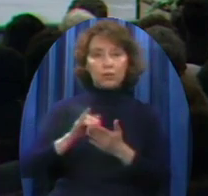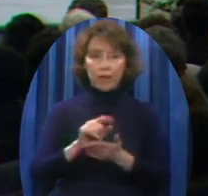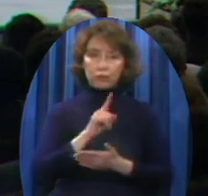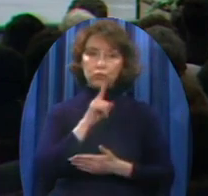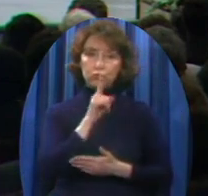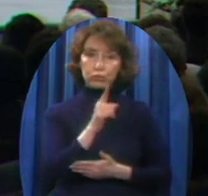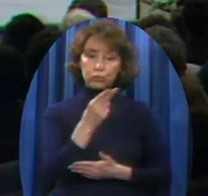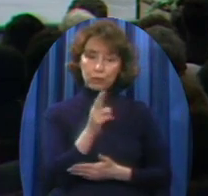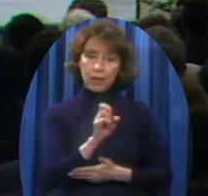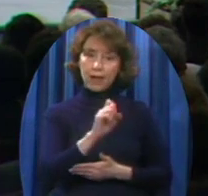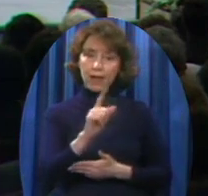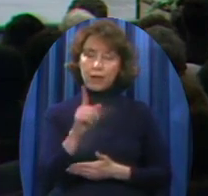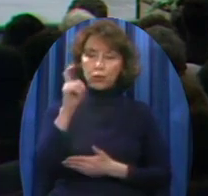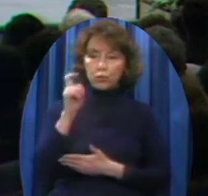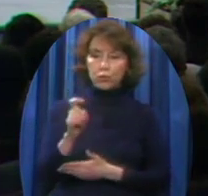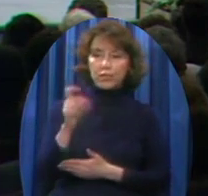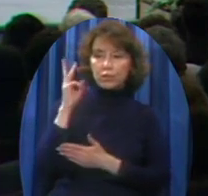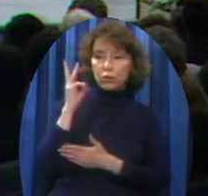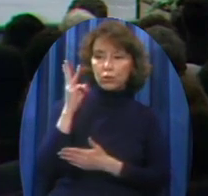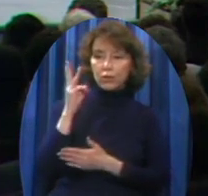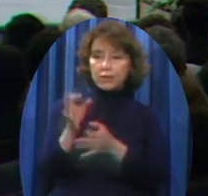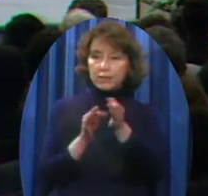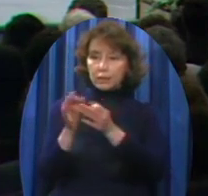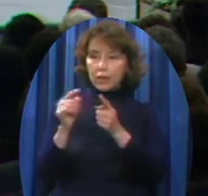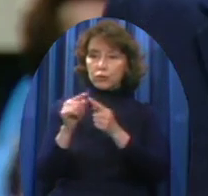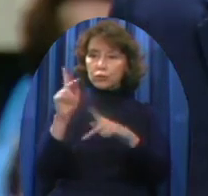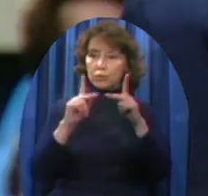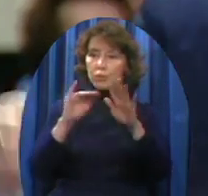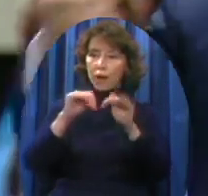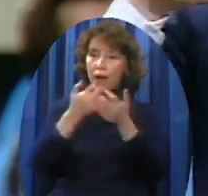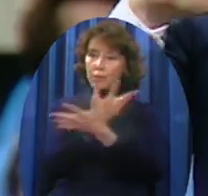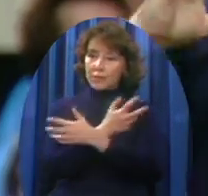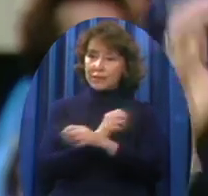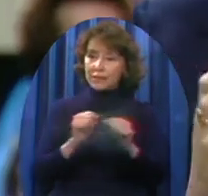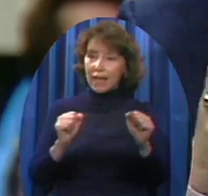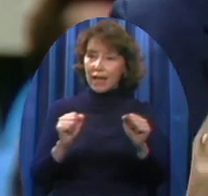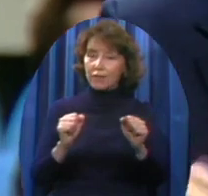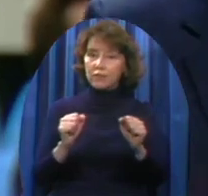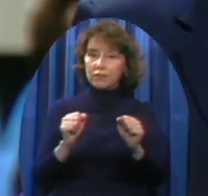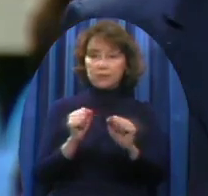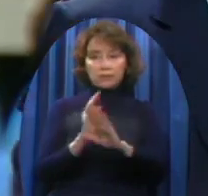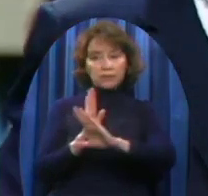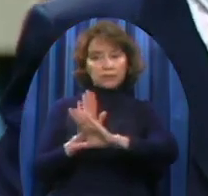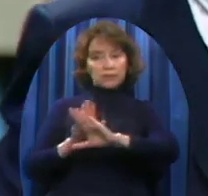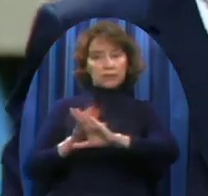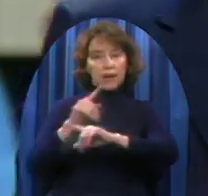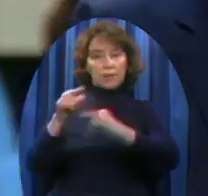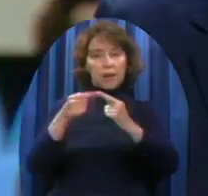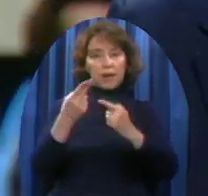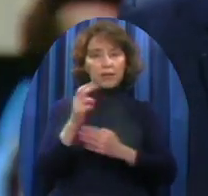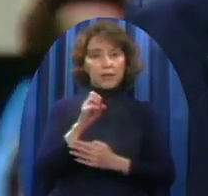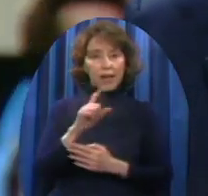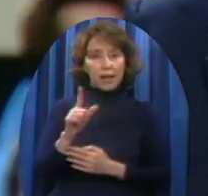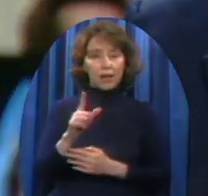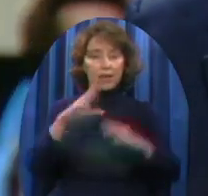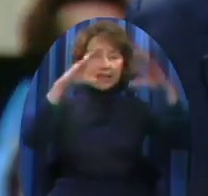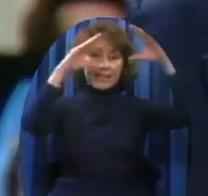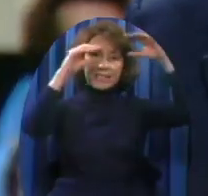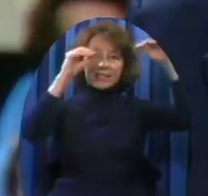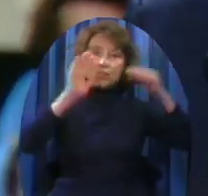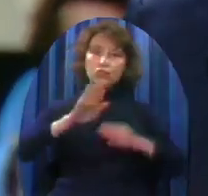should witness to people, lead them to Christ to keep them out of hell. Teach them the importance of their testimony. Teach them